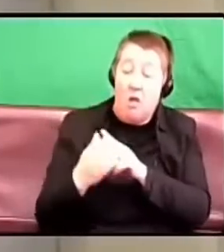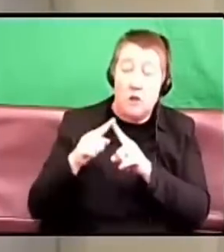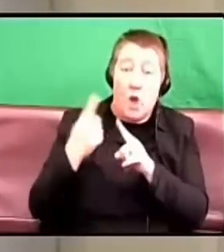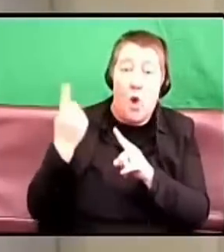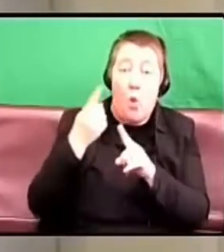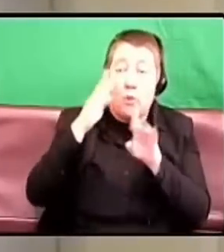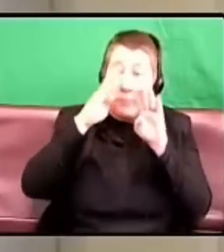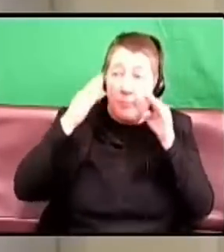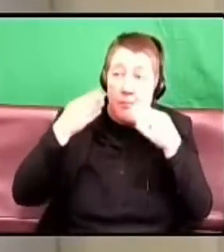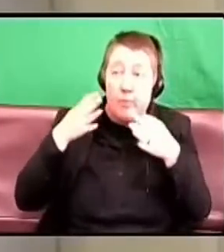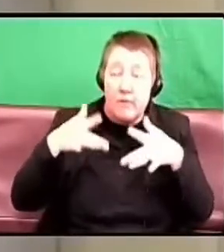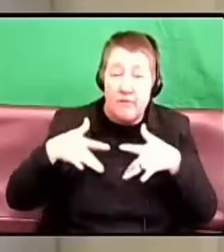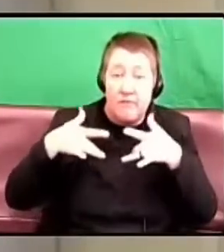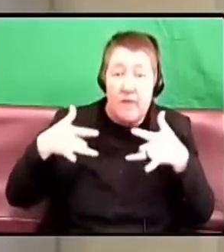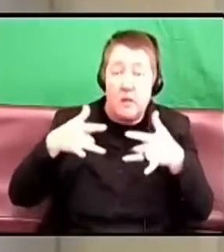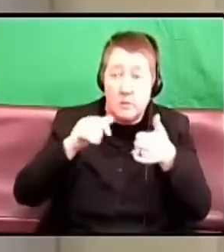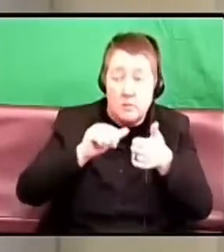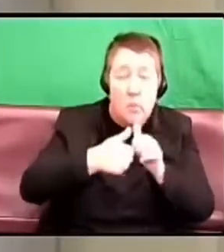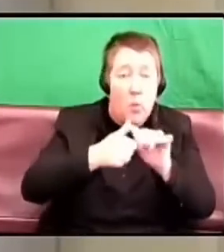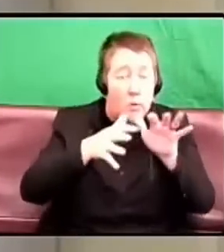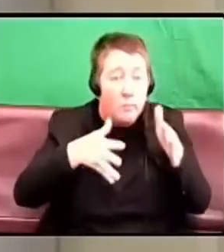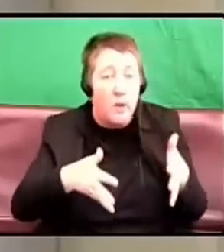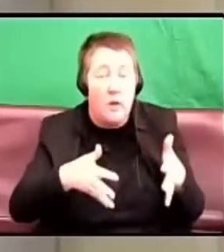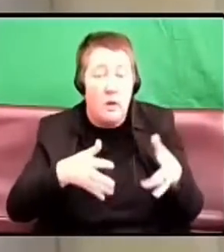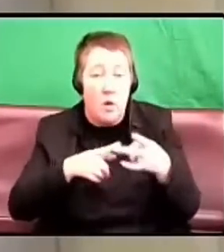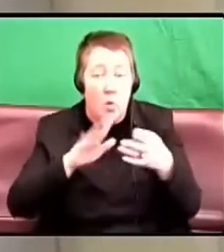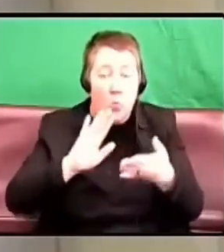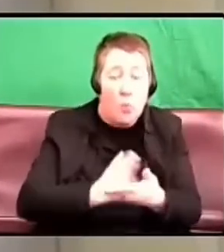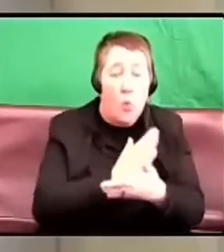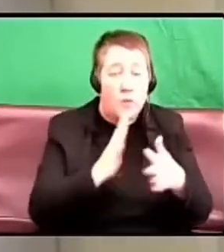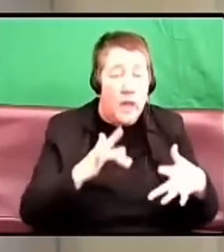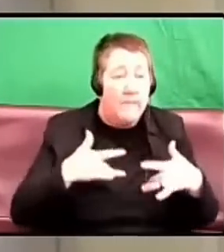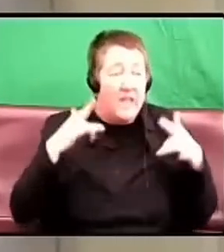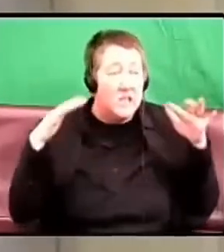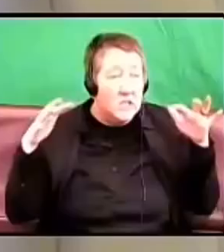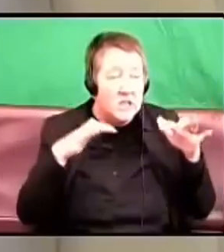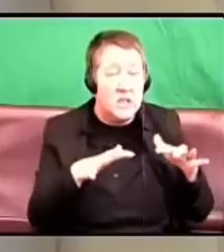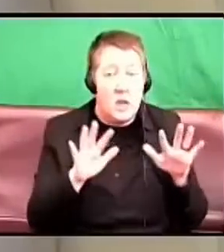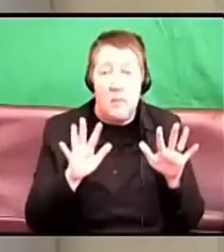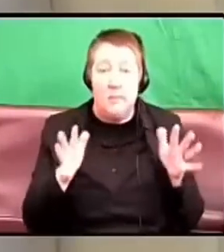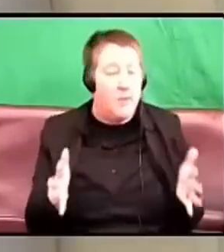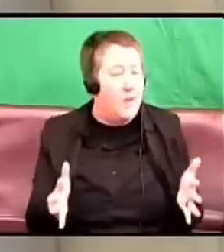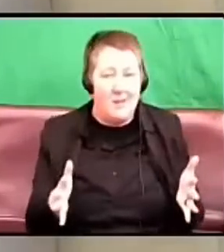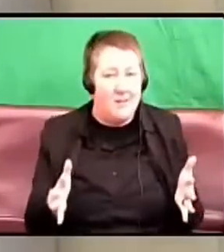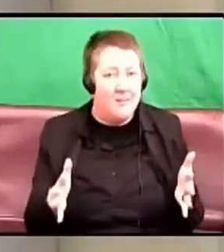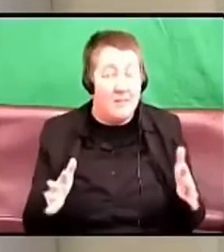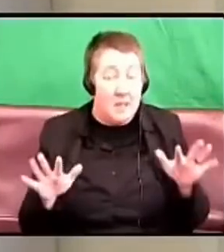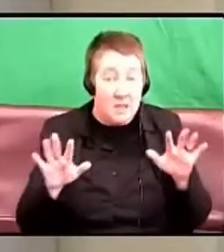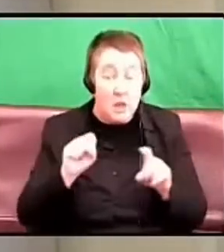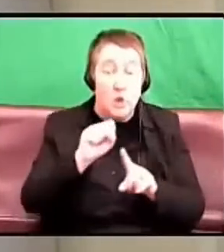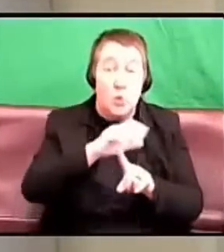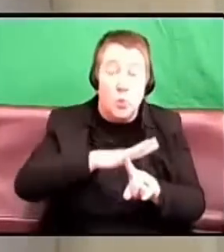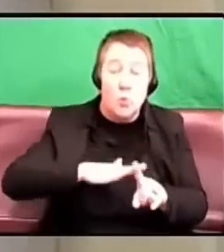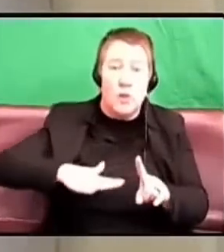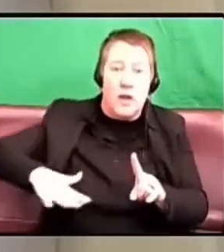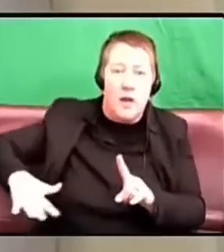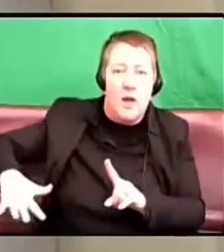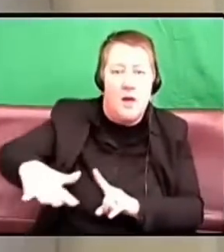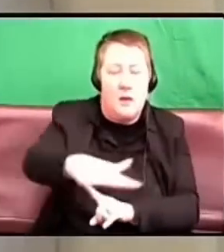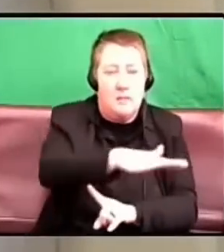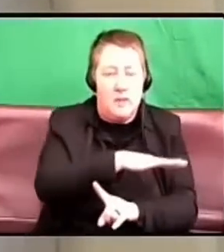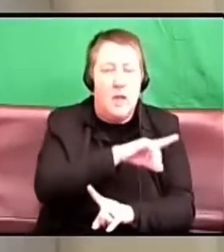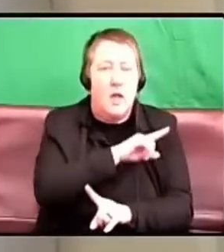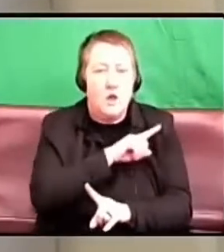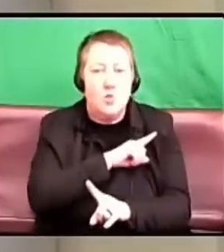not just about sports. It's not just about music events. It's about an entire society. That's why it's